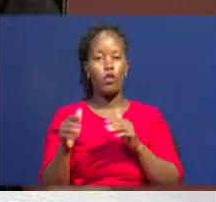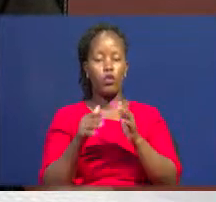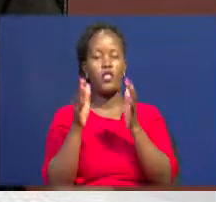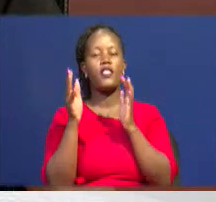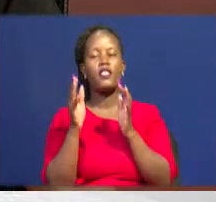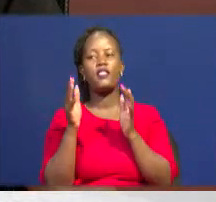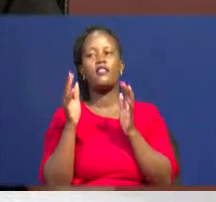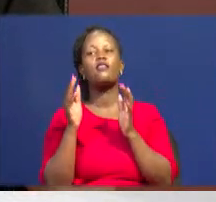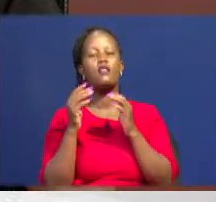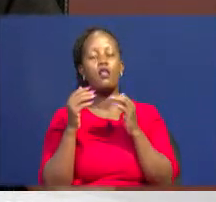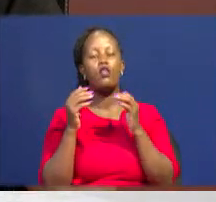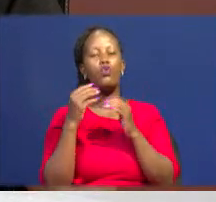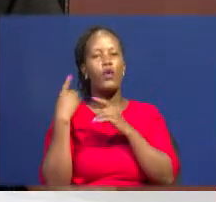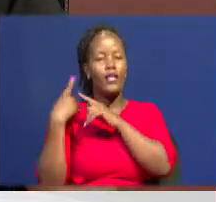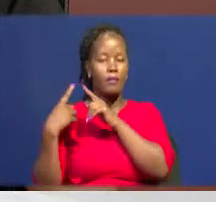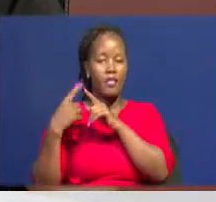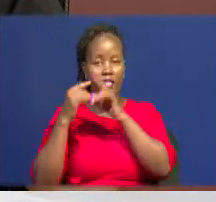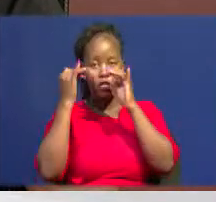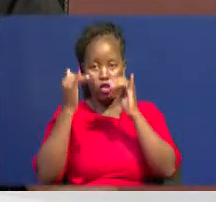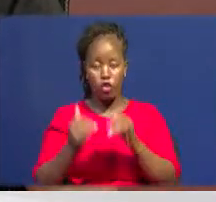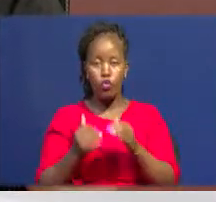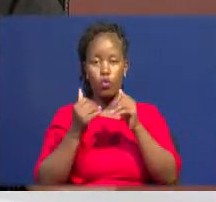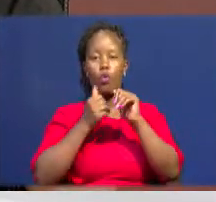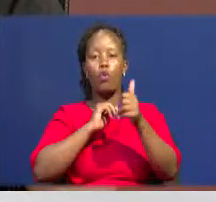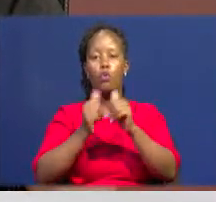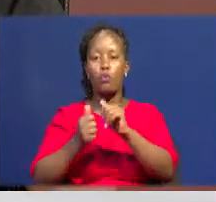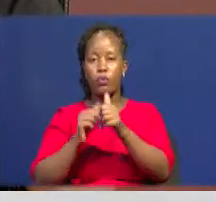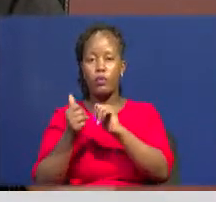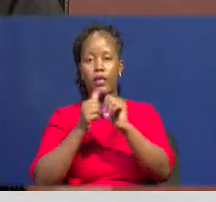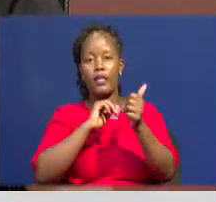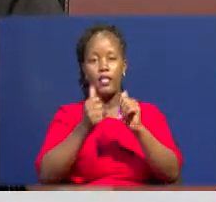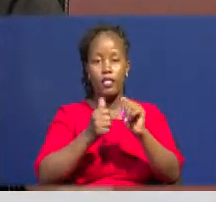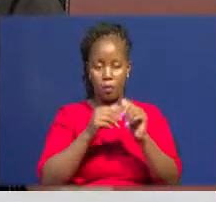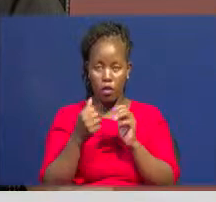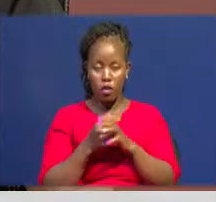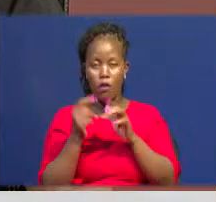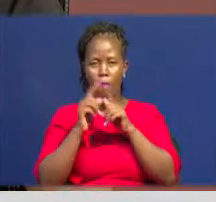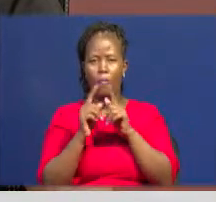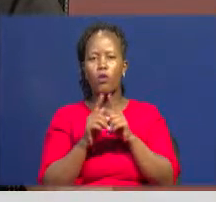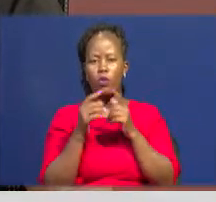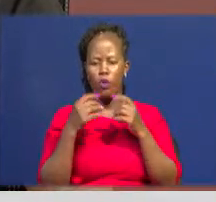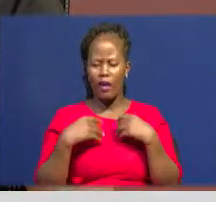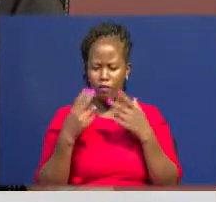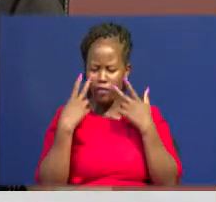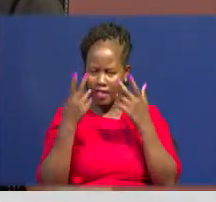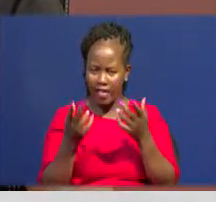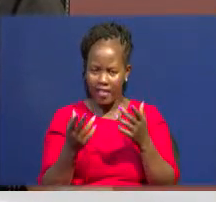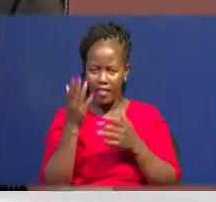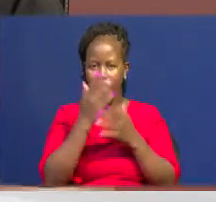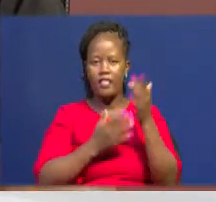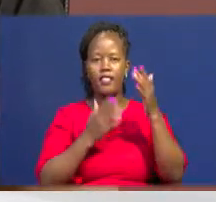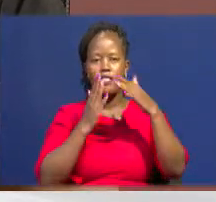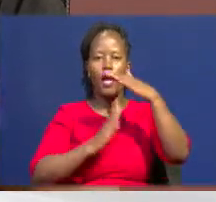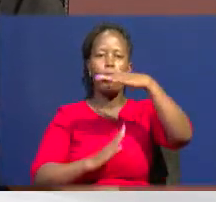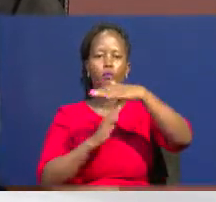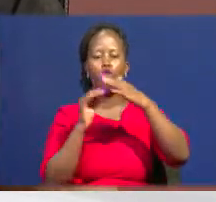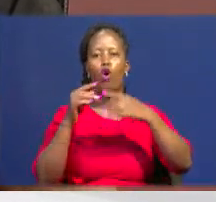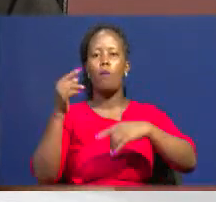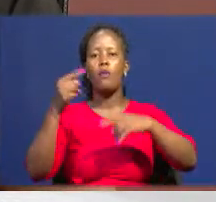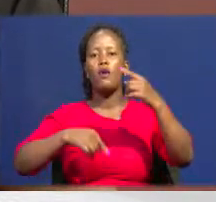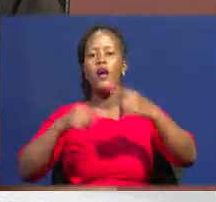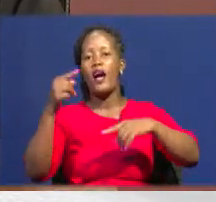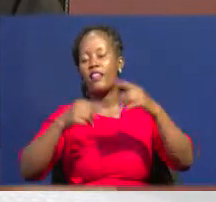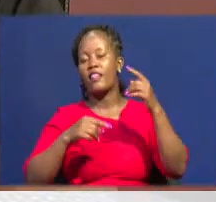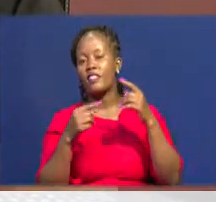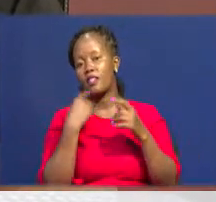sport. And what we've seen probably is some top athletes who are probably in, like, in